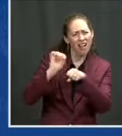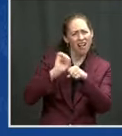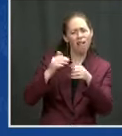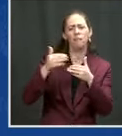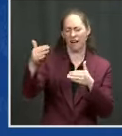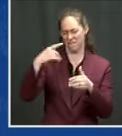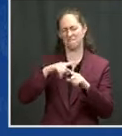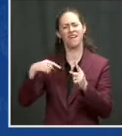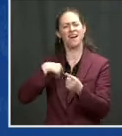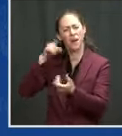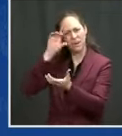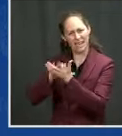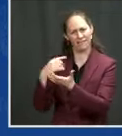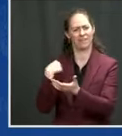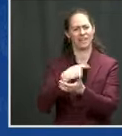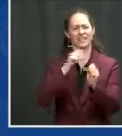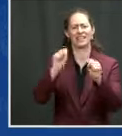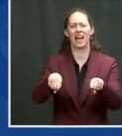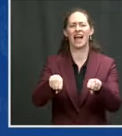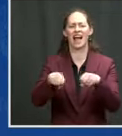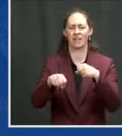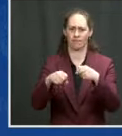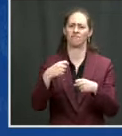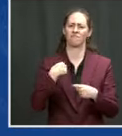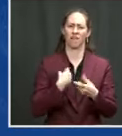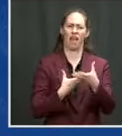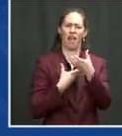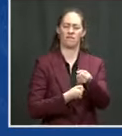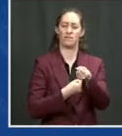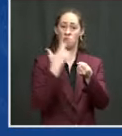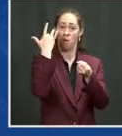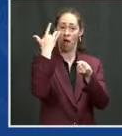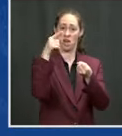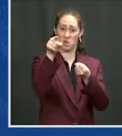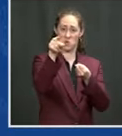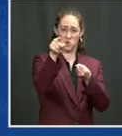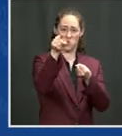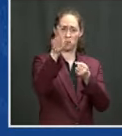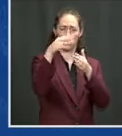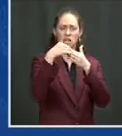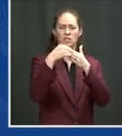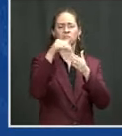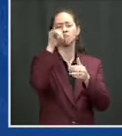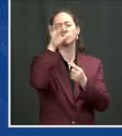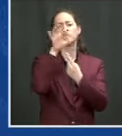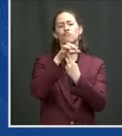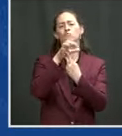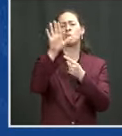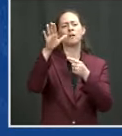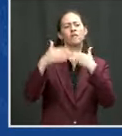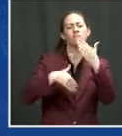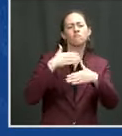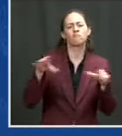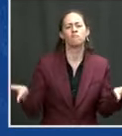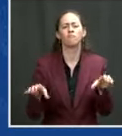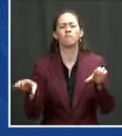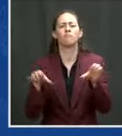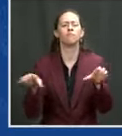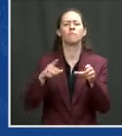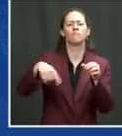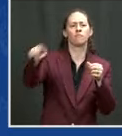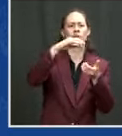I'm so confident is because of your leadership, the governors, and your partnership with us.